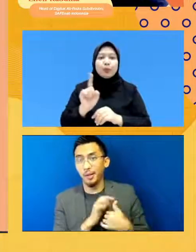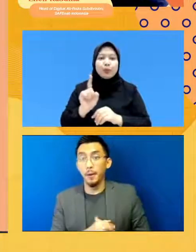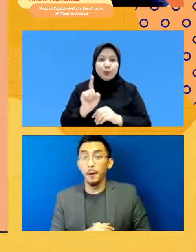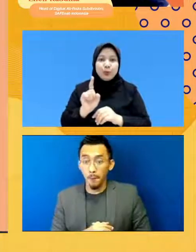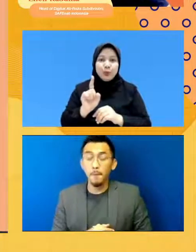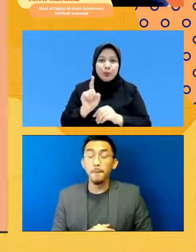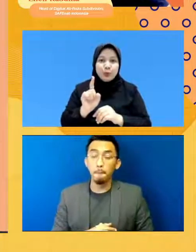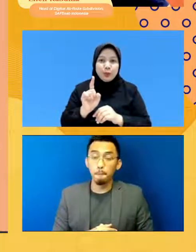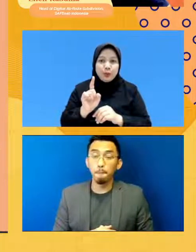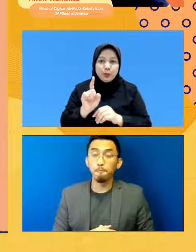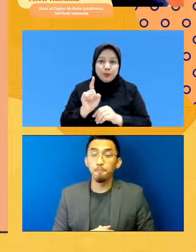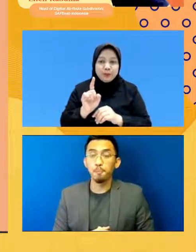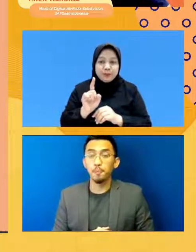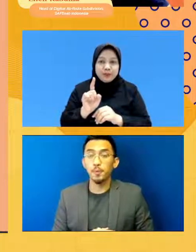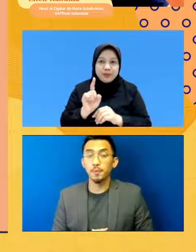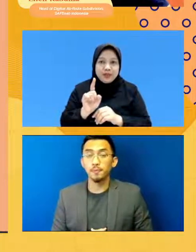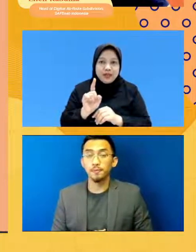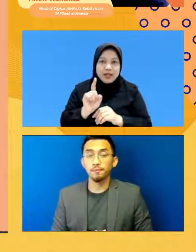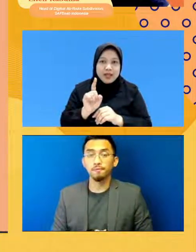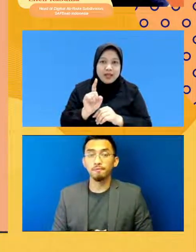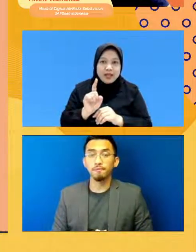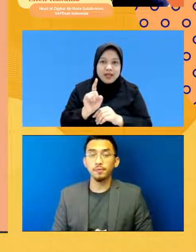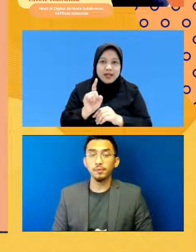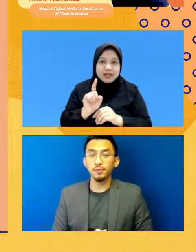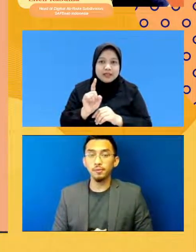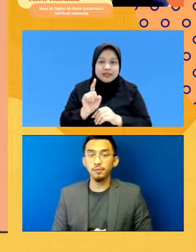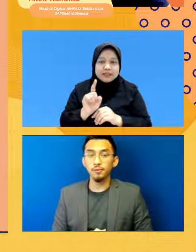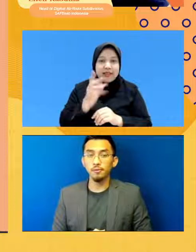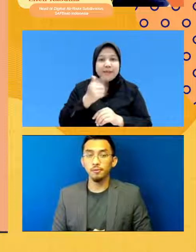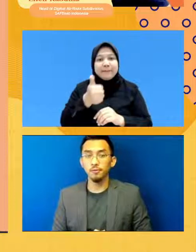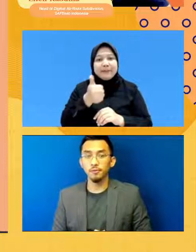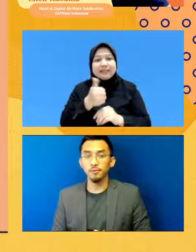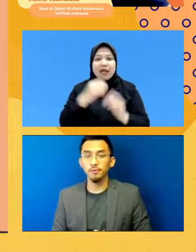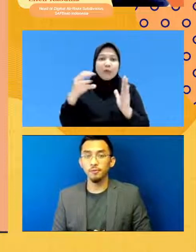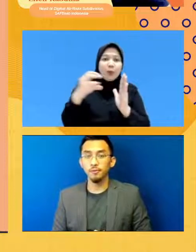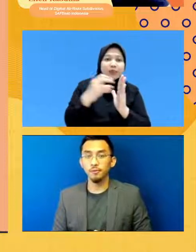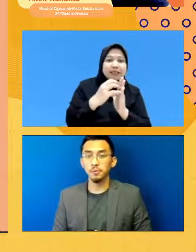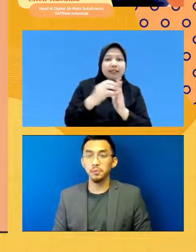what type of digital body that has been spread around? We